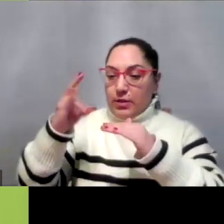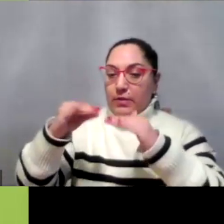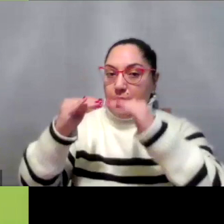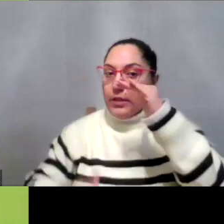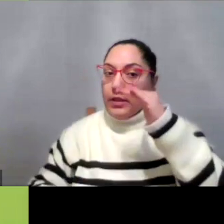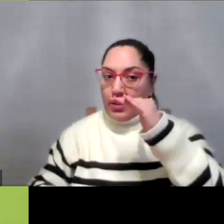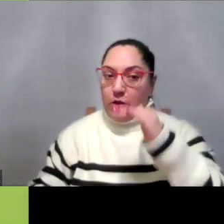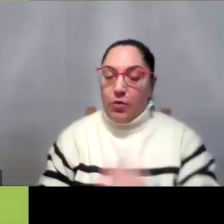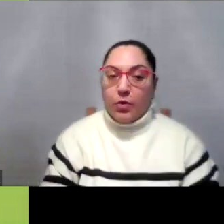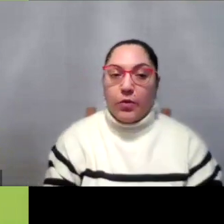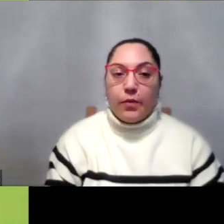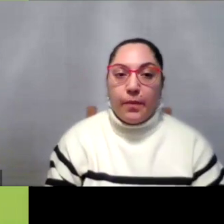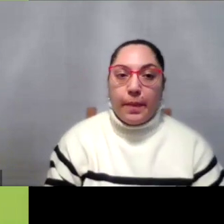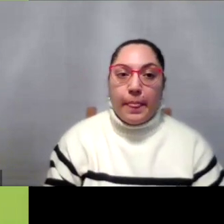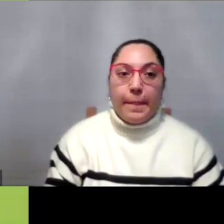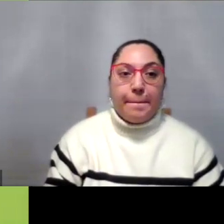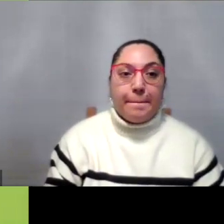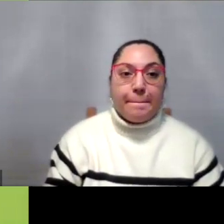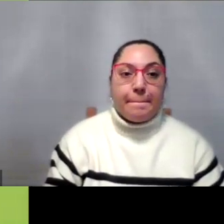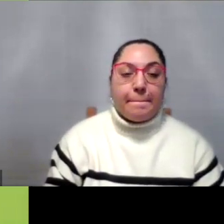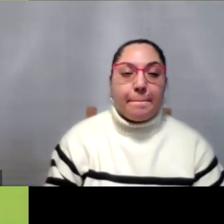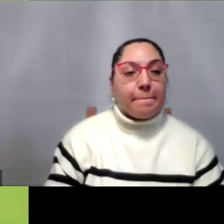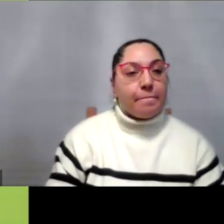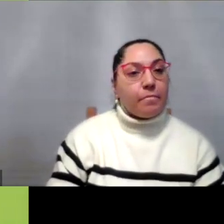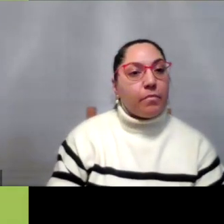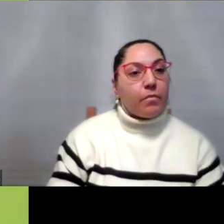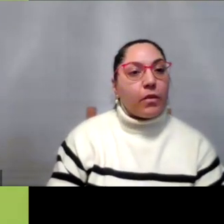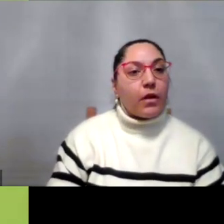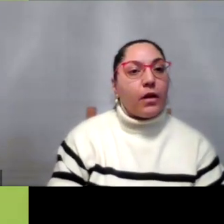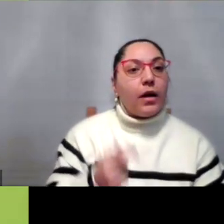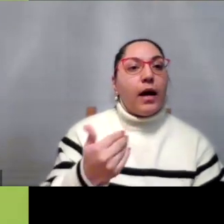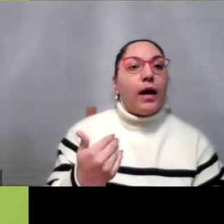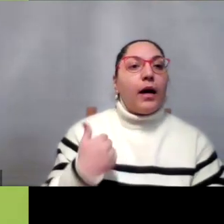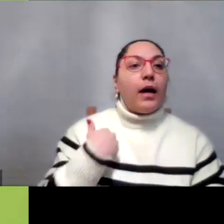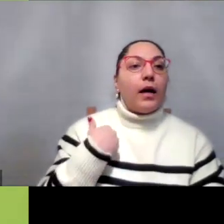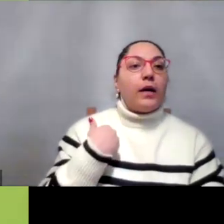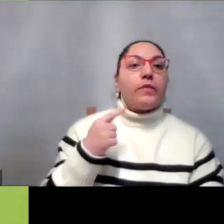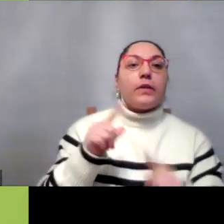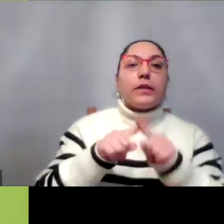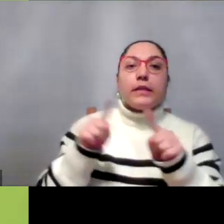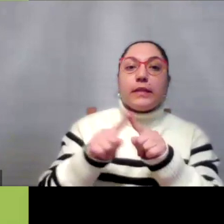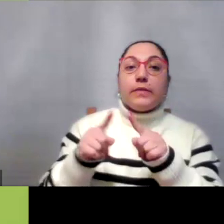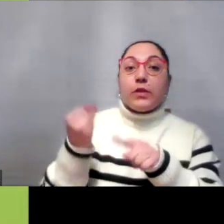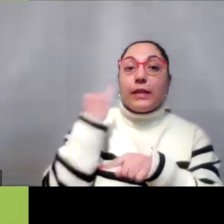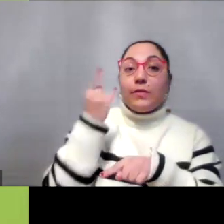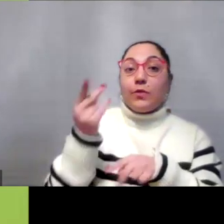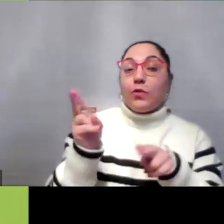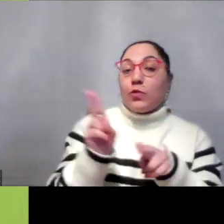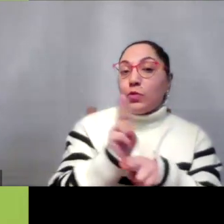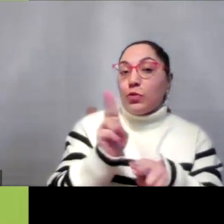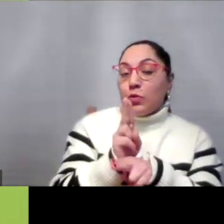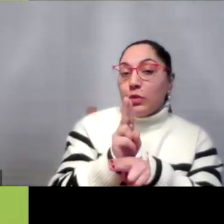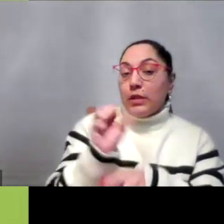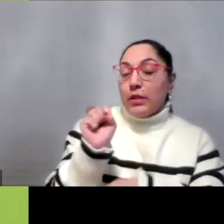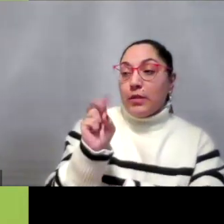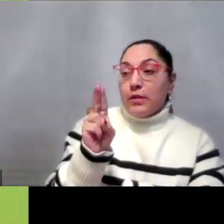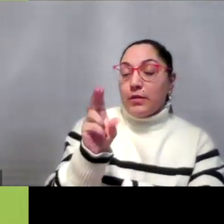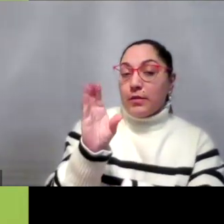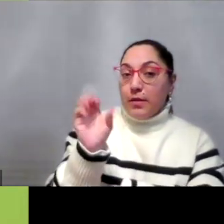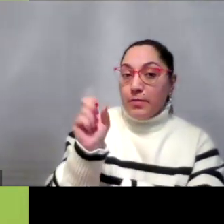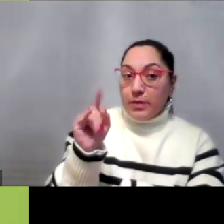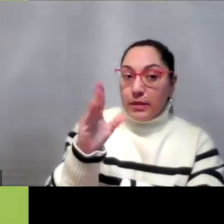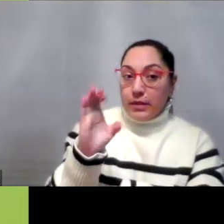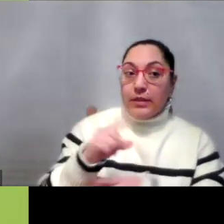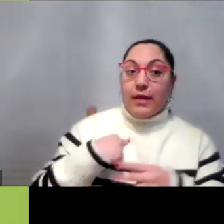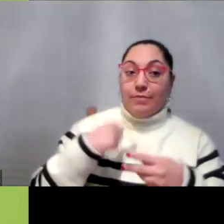Next slide, please. We also provide substance use treatment for youth, and I have a list of here of different substance